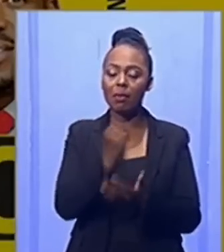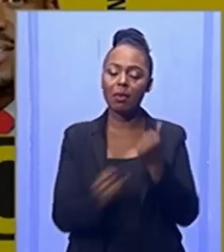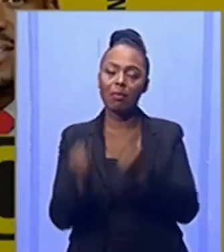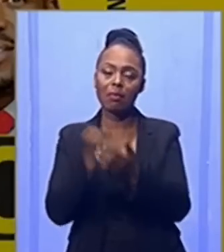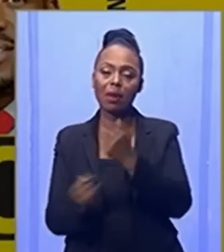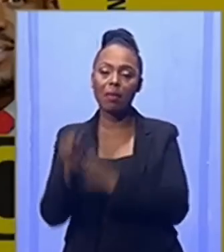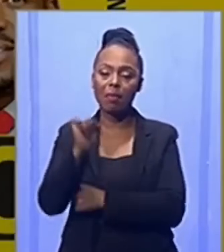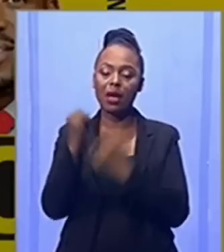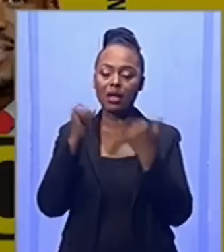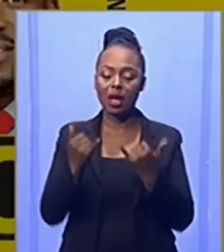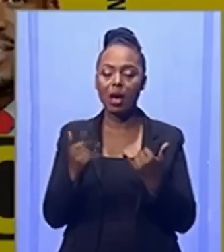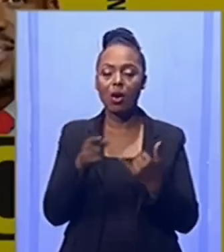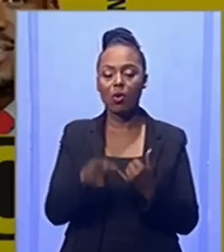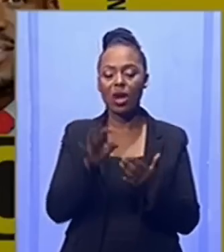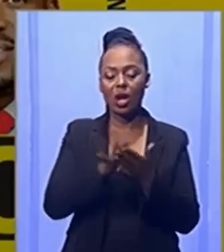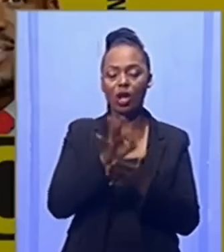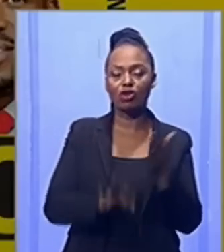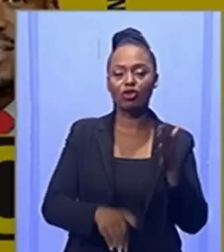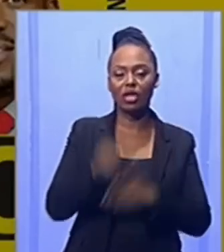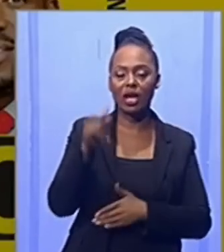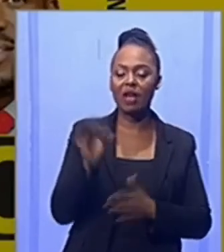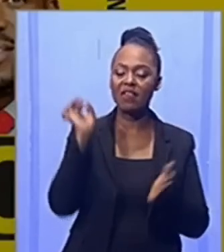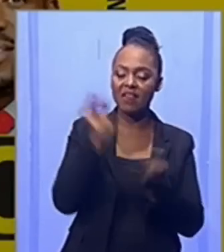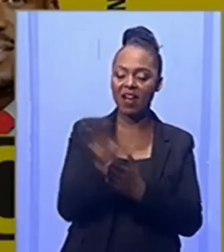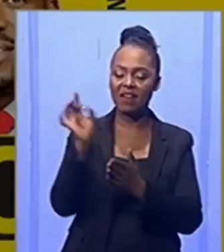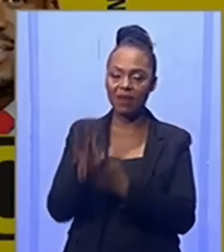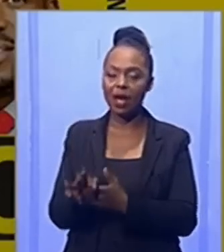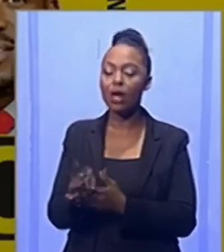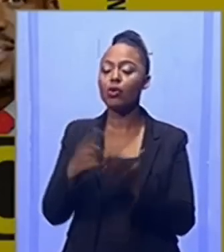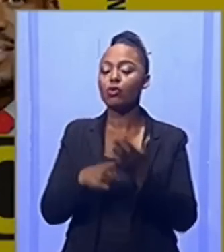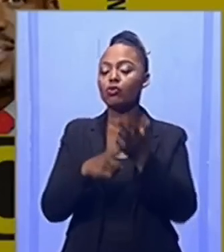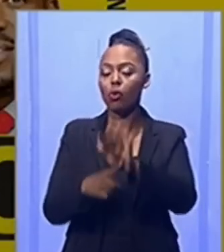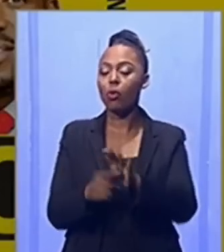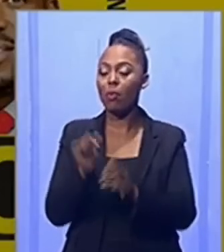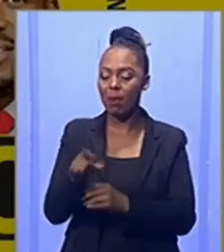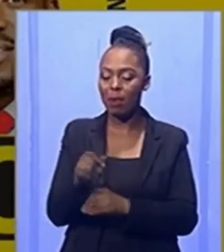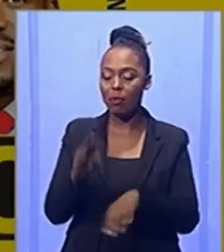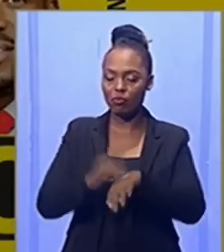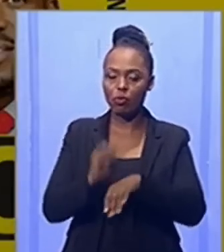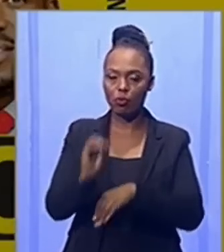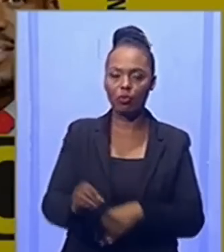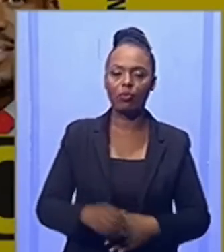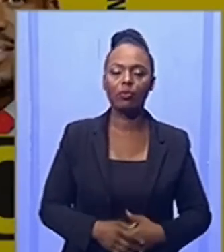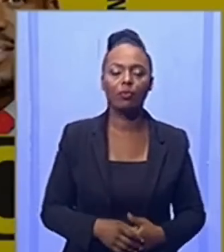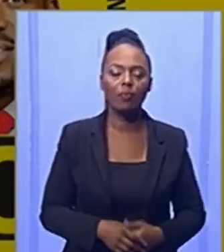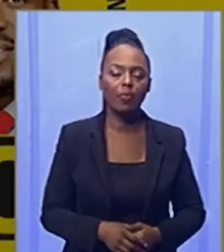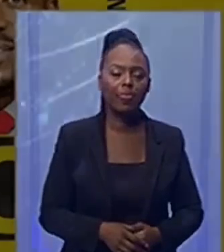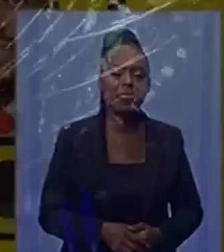kobile gona kwa nageng ela se se a bontšha gore pitša e apewa e lebilwe kae.